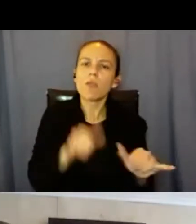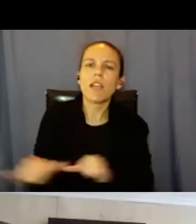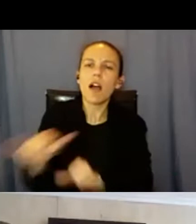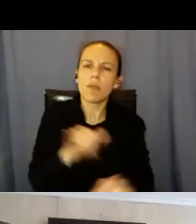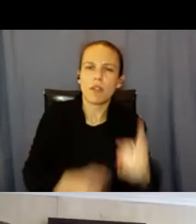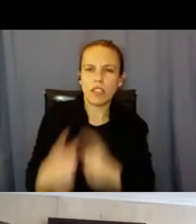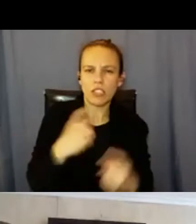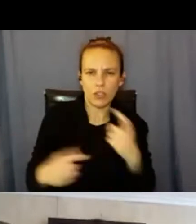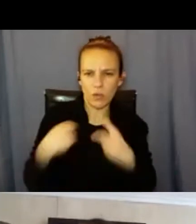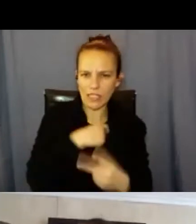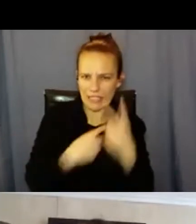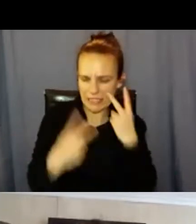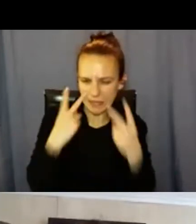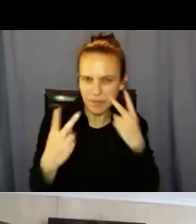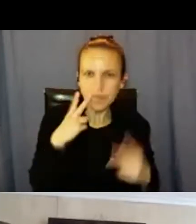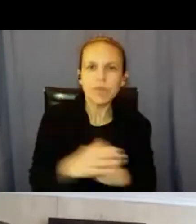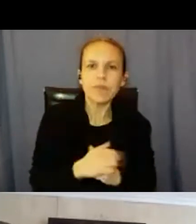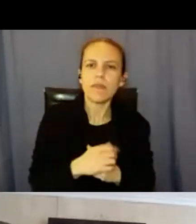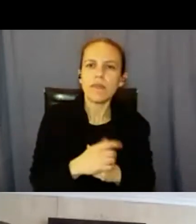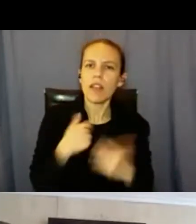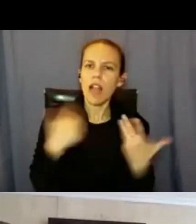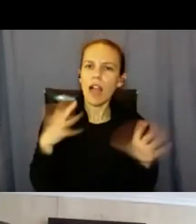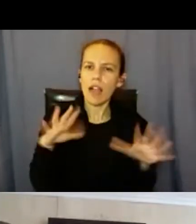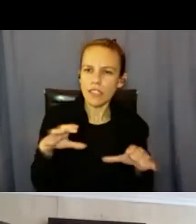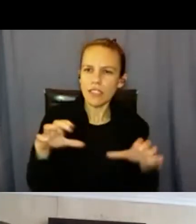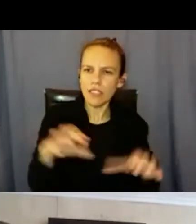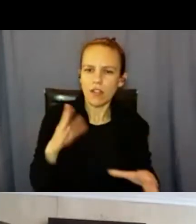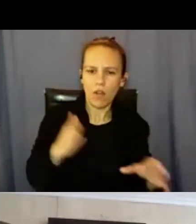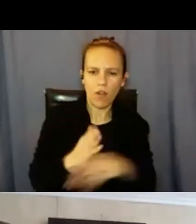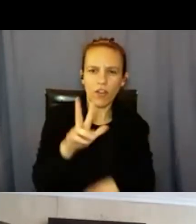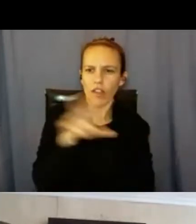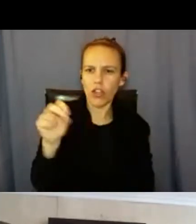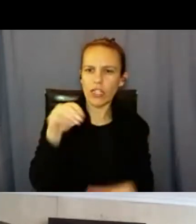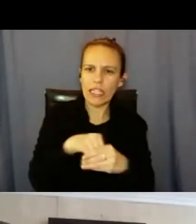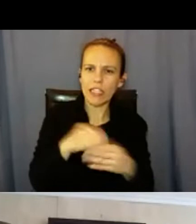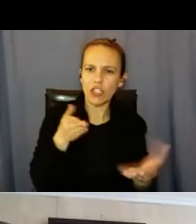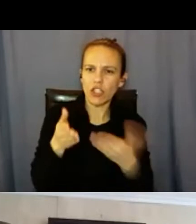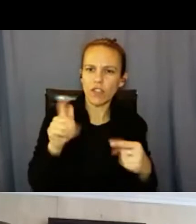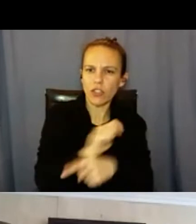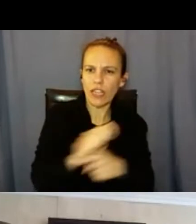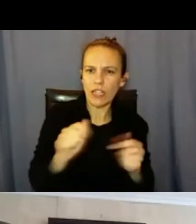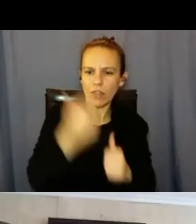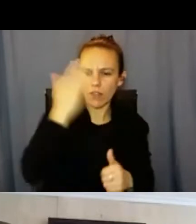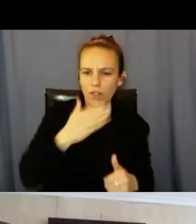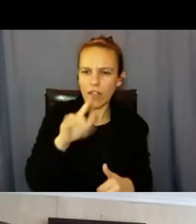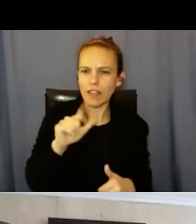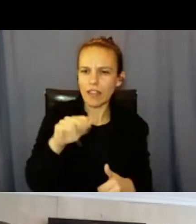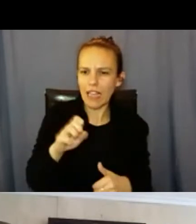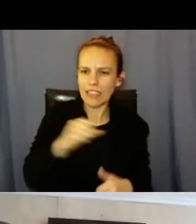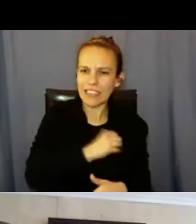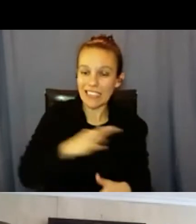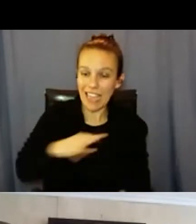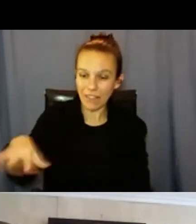So I have done over 30 in-services with frontline staff, and these are the most common questions that I've